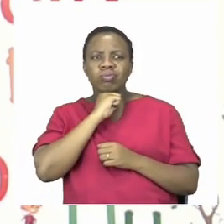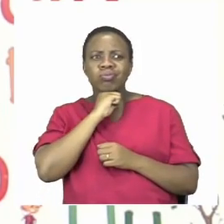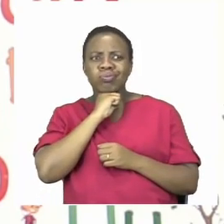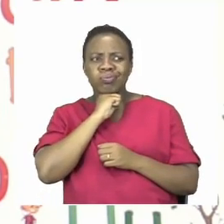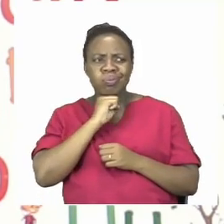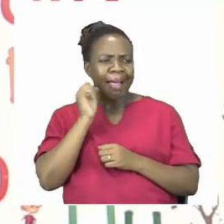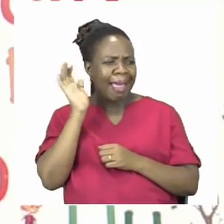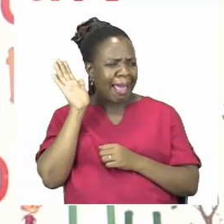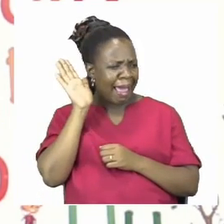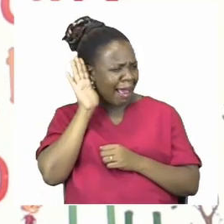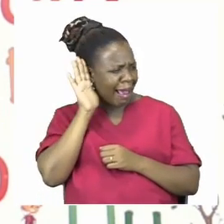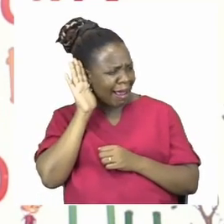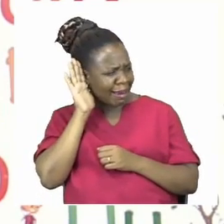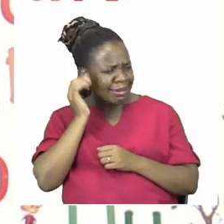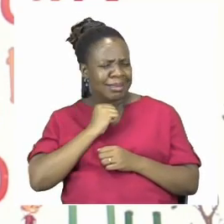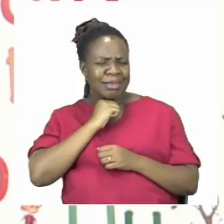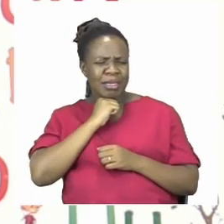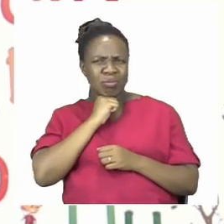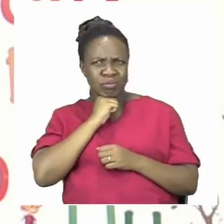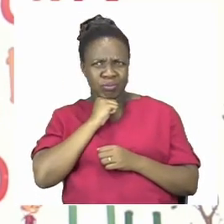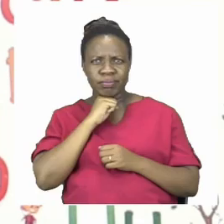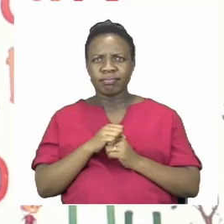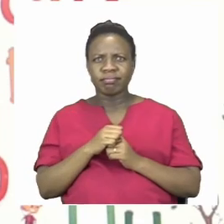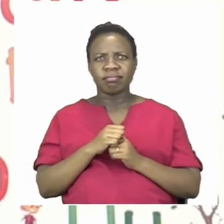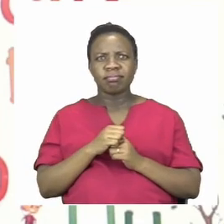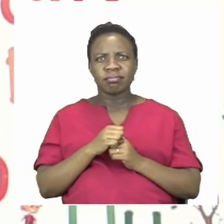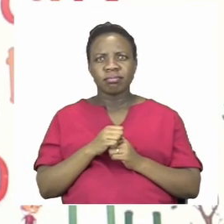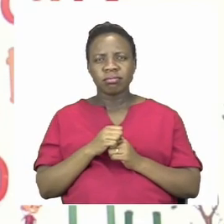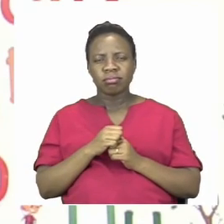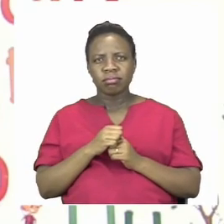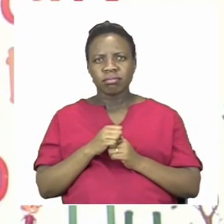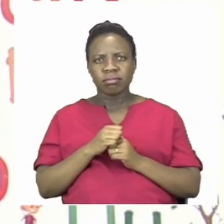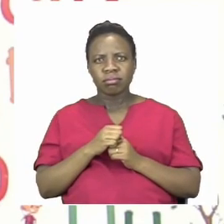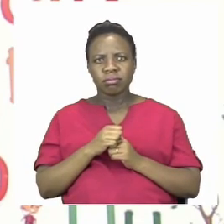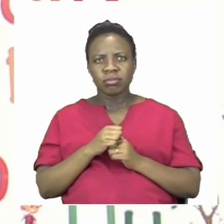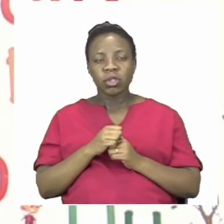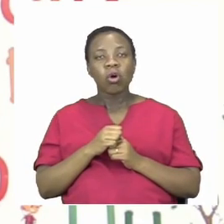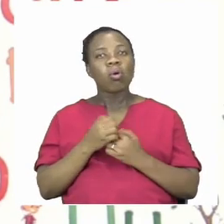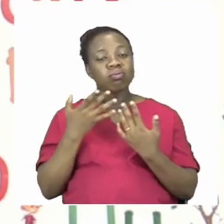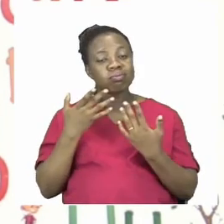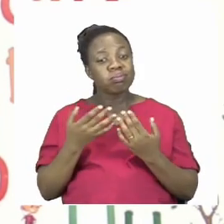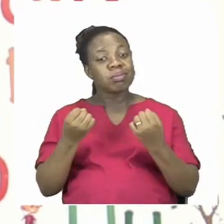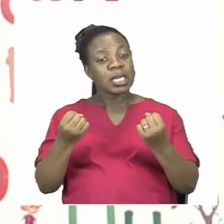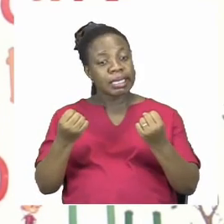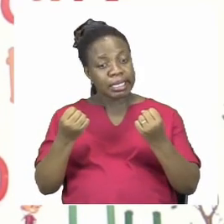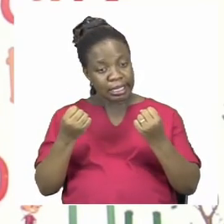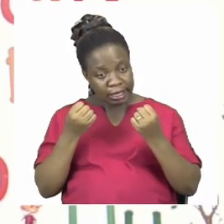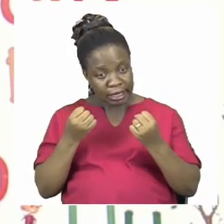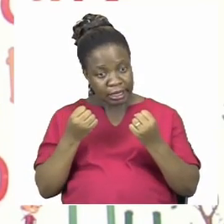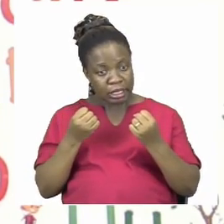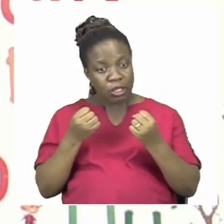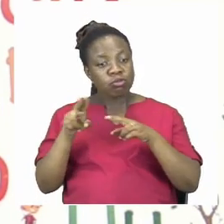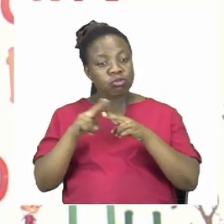can hear. It is a type of energy that is produced for our ears, and that one can